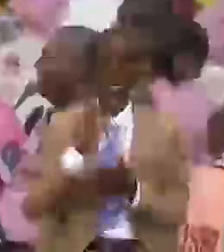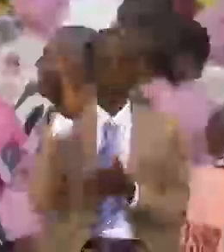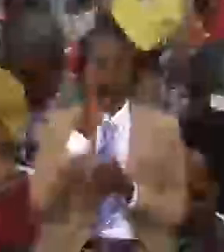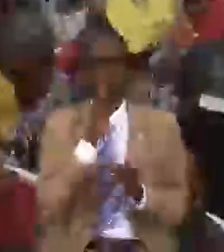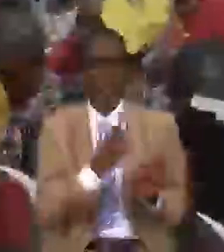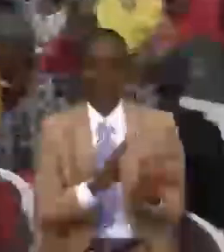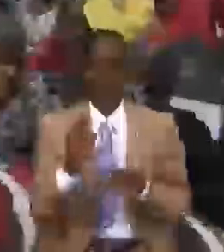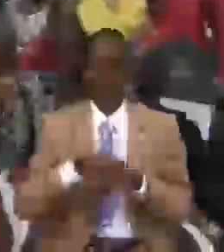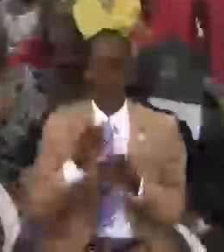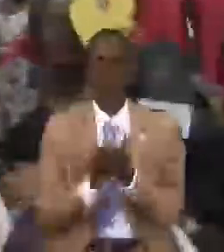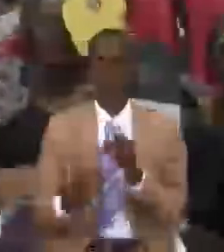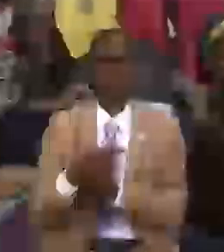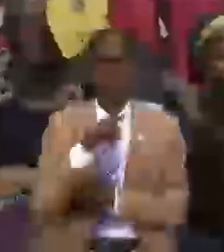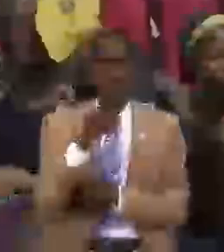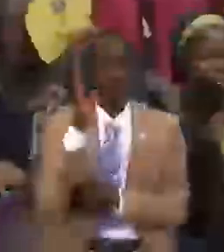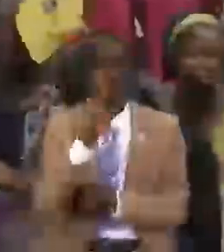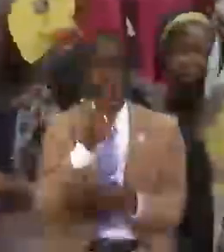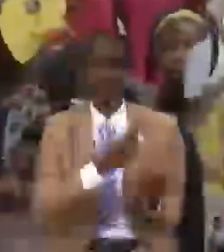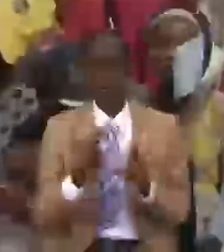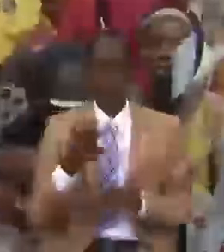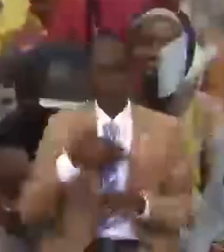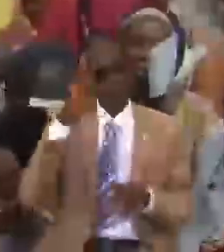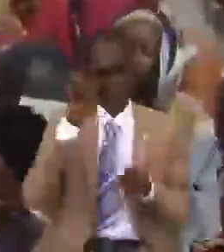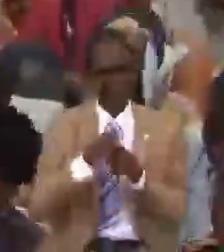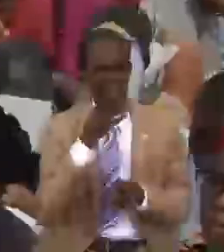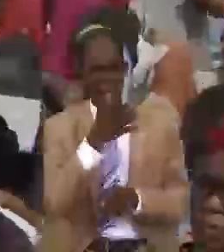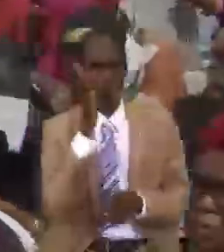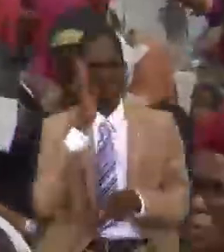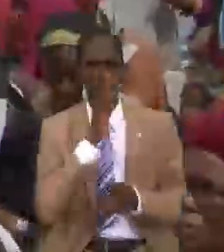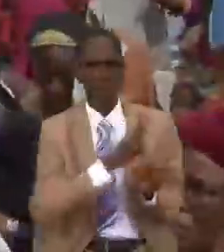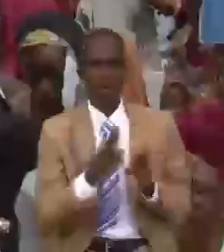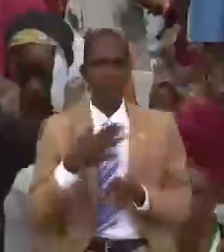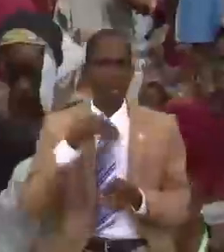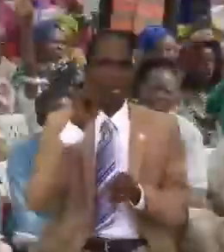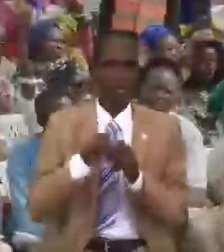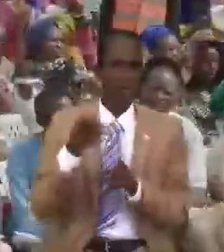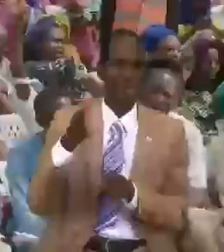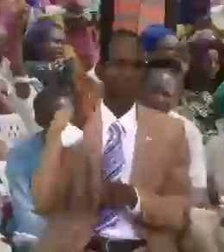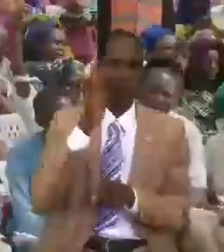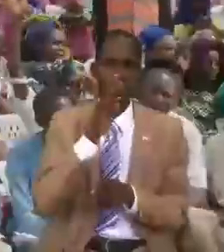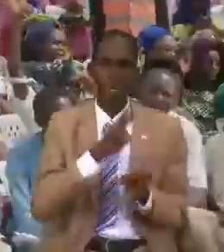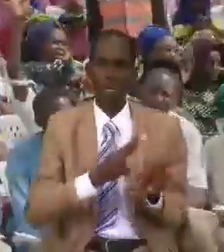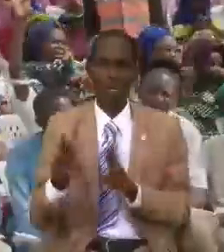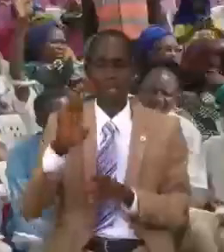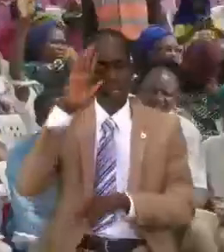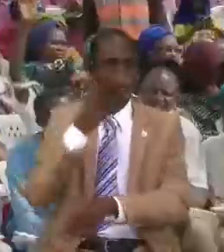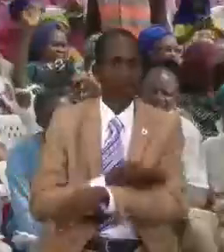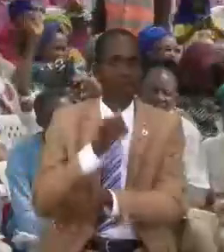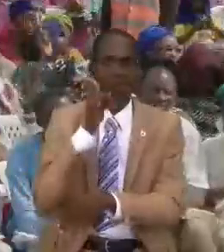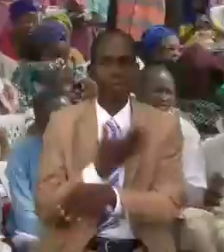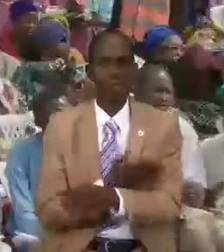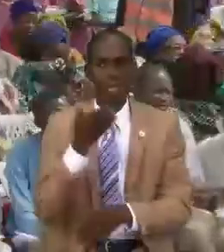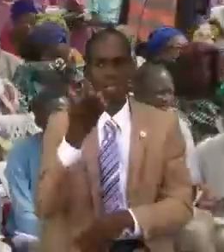you'll be ready. My sister there, you'll be ready. Son, daughter there, you'll be ready in Jesus' name. We're going to pray